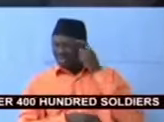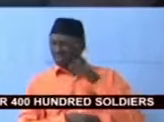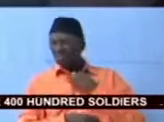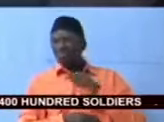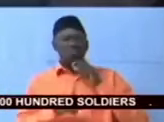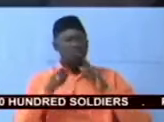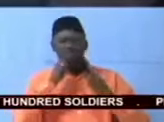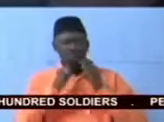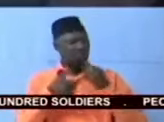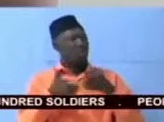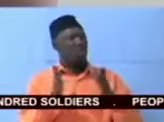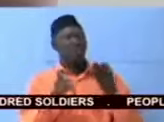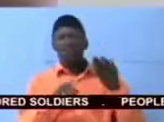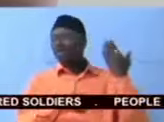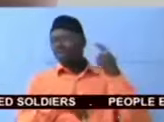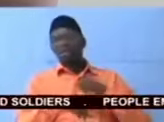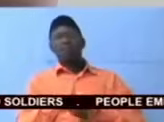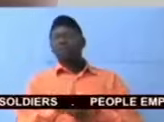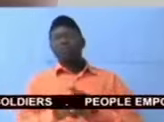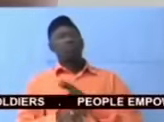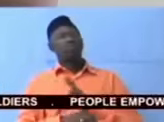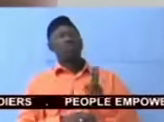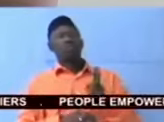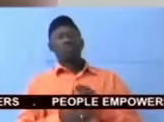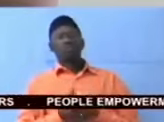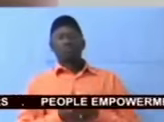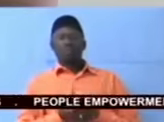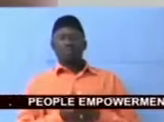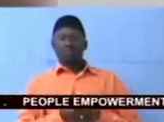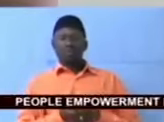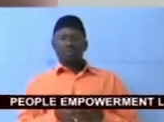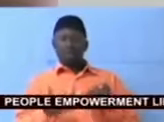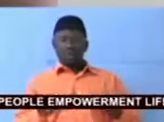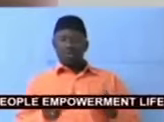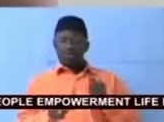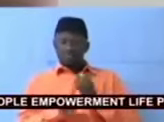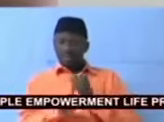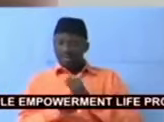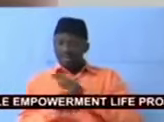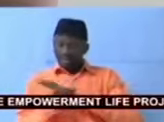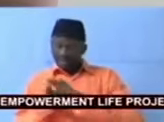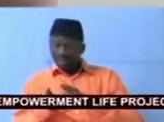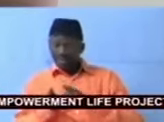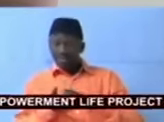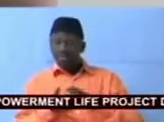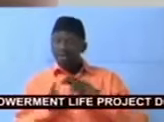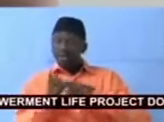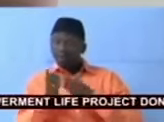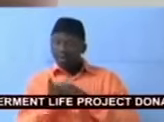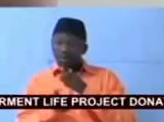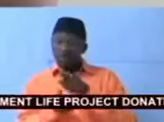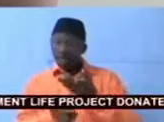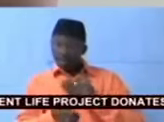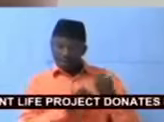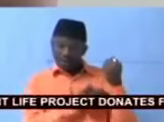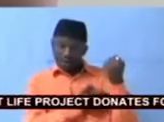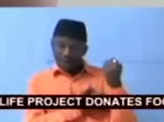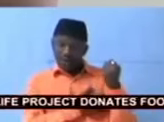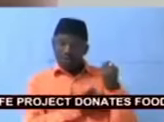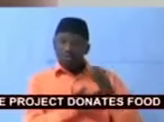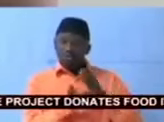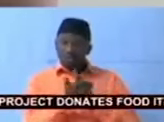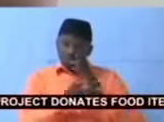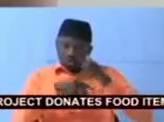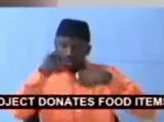the time. At this point, just to make it clear for the commission, does it mean that you had jurisdiction to proceed with this matter? Jamono ji na